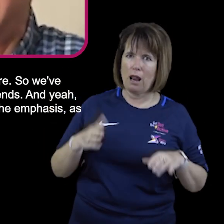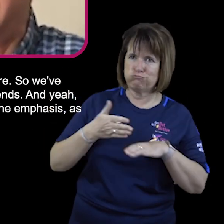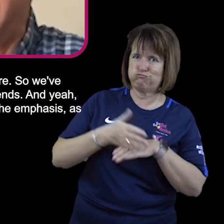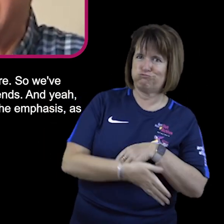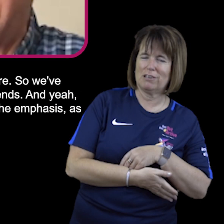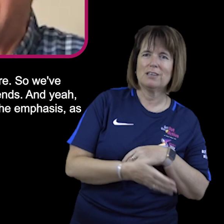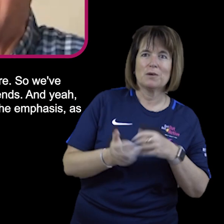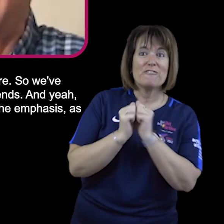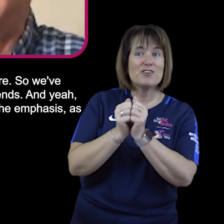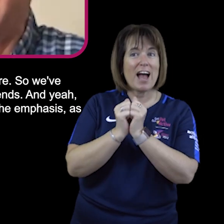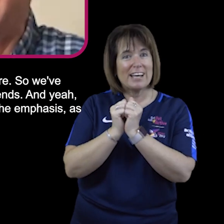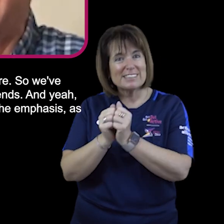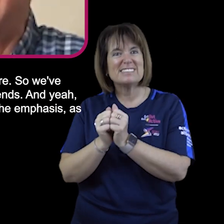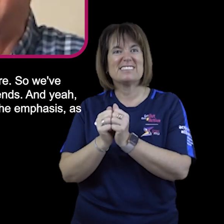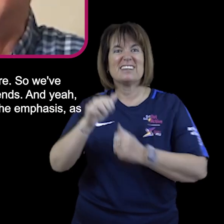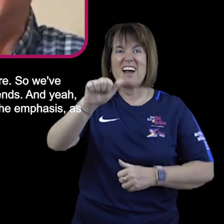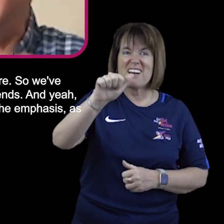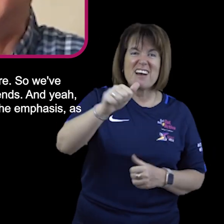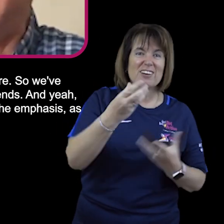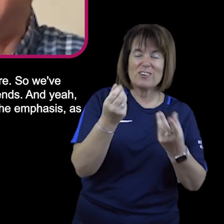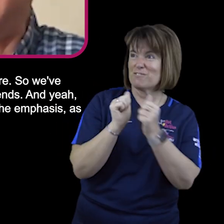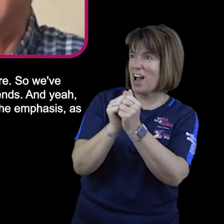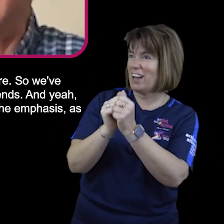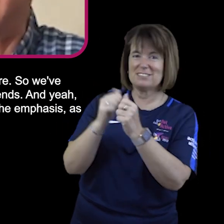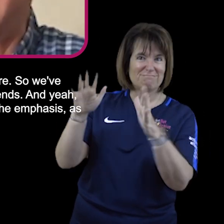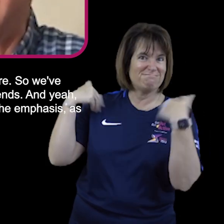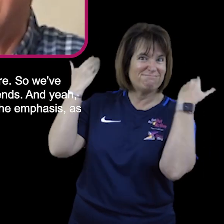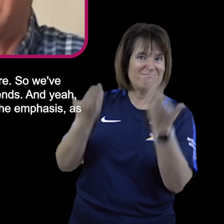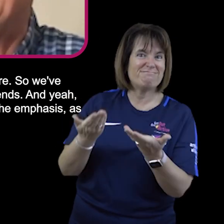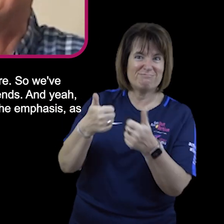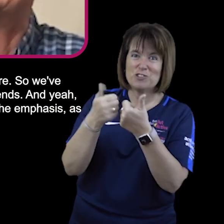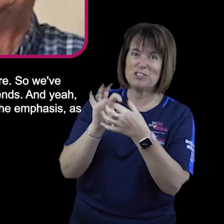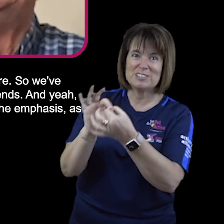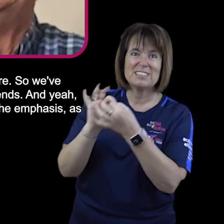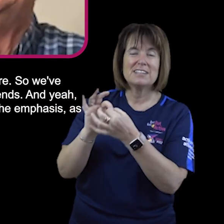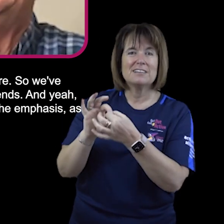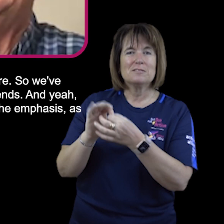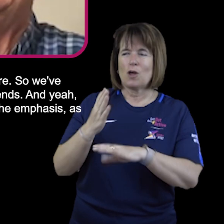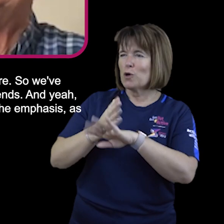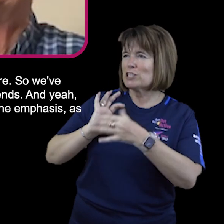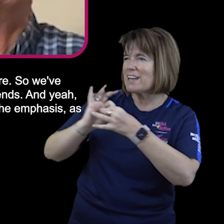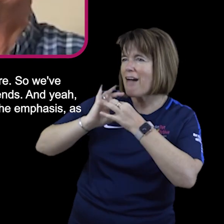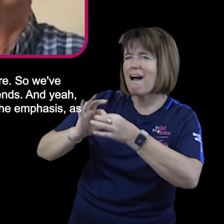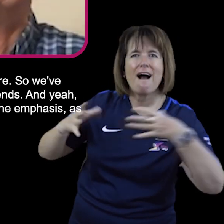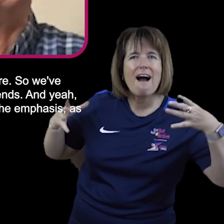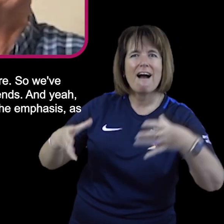out. And it's very, like you said, it's physical work, isn't it? Yes. With friends.